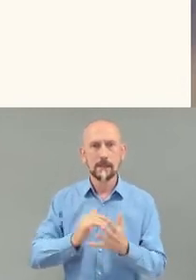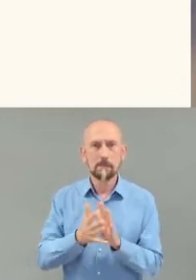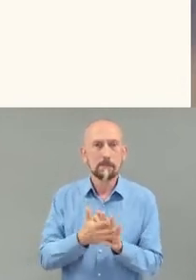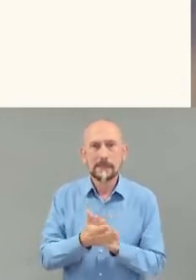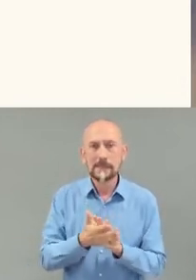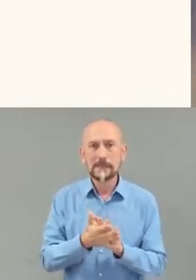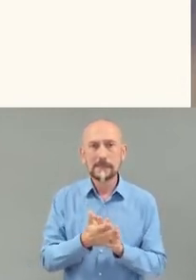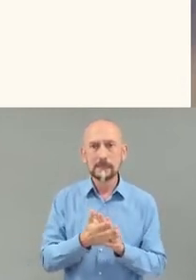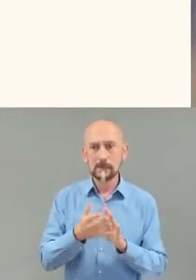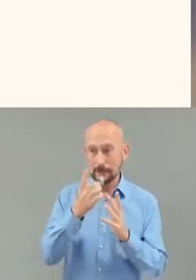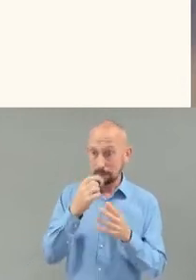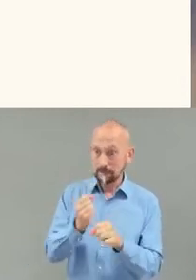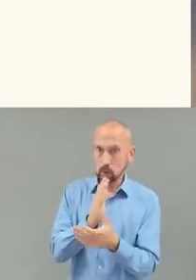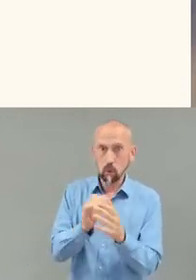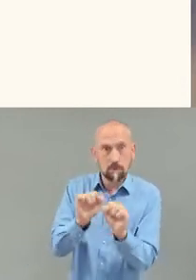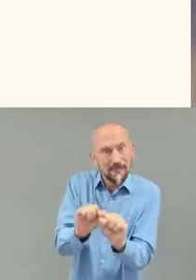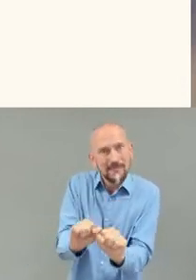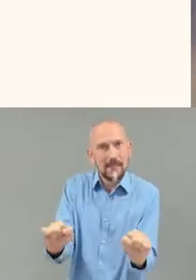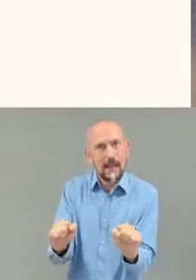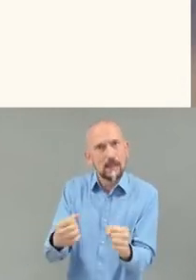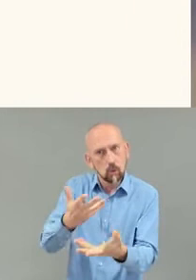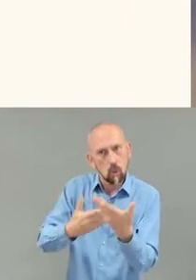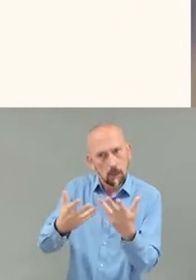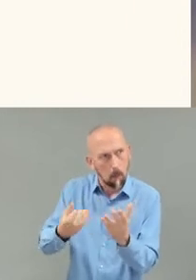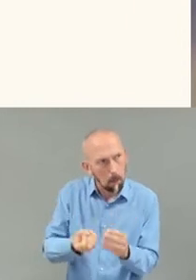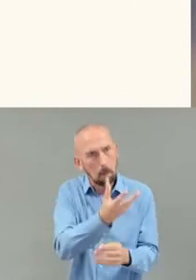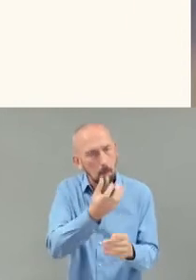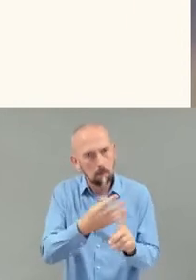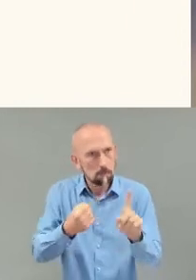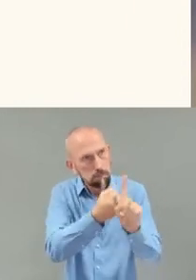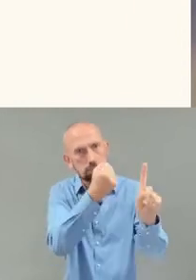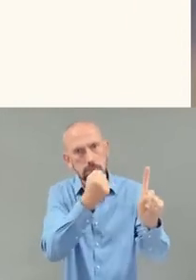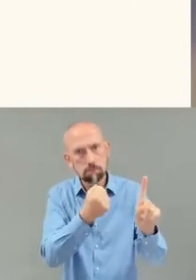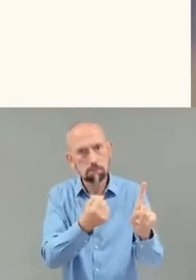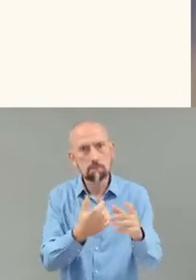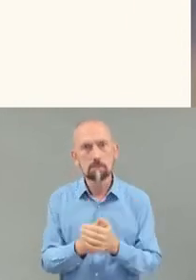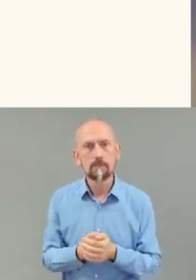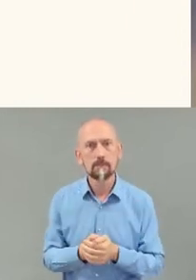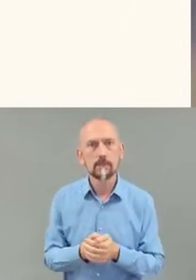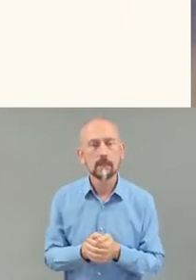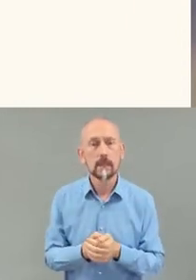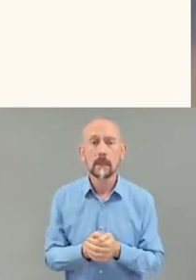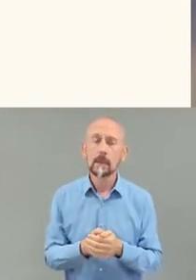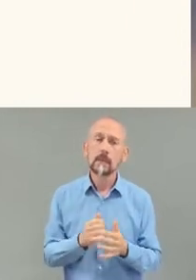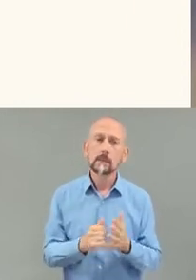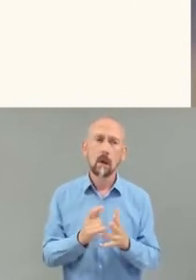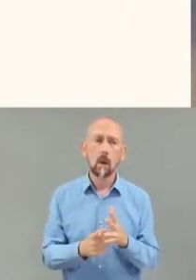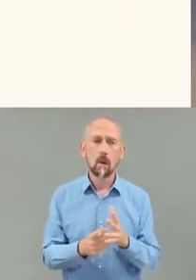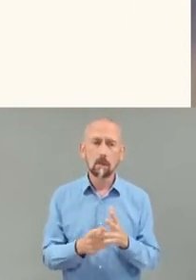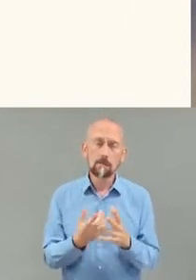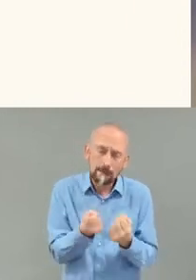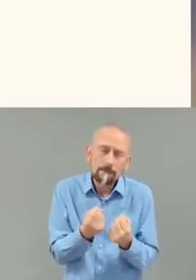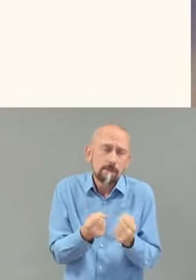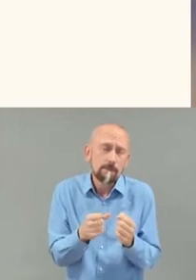make their voices heard in some small way. It isn't without some of the difficulties,